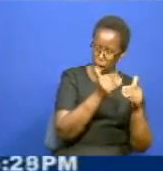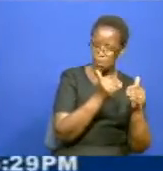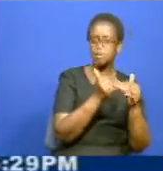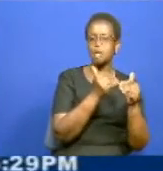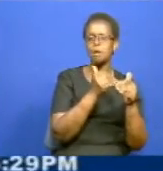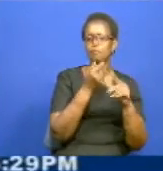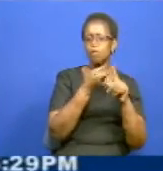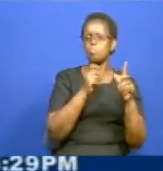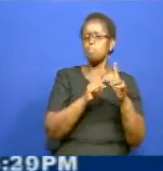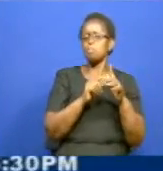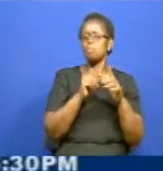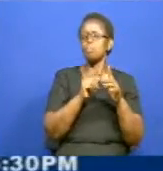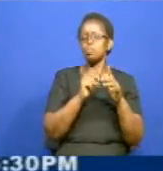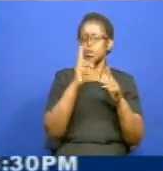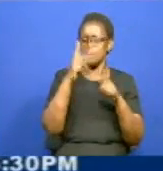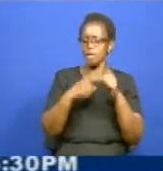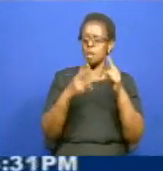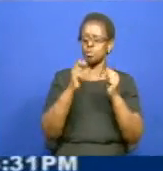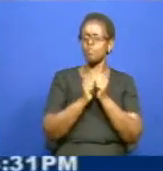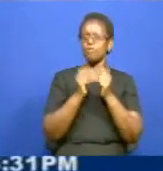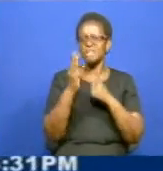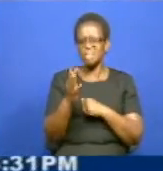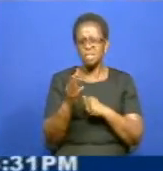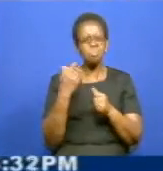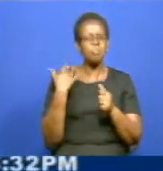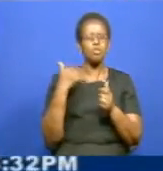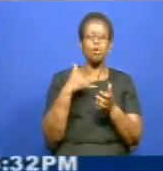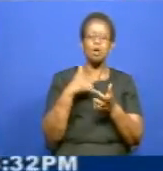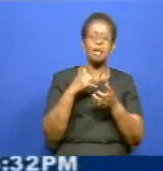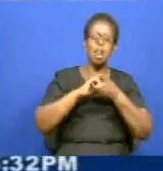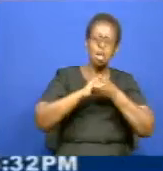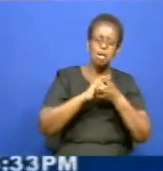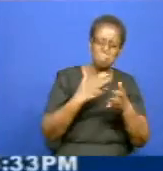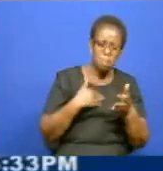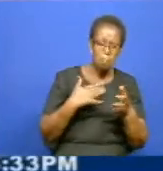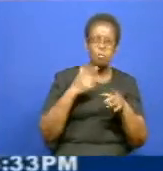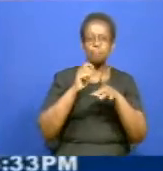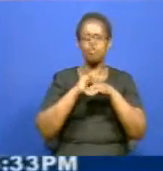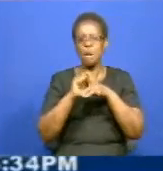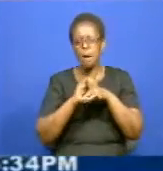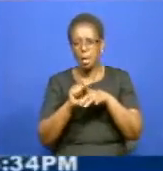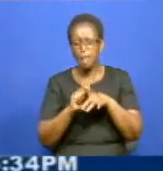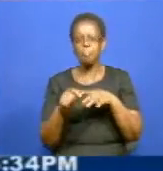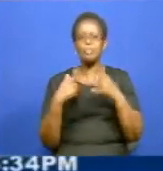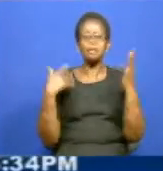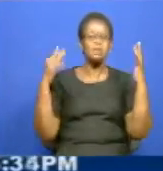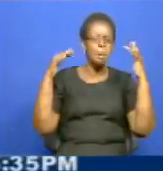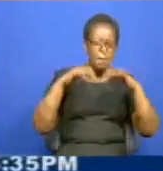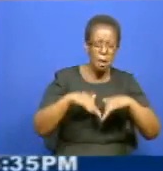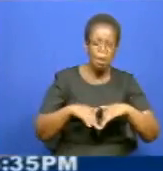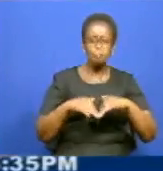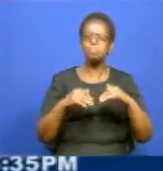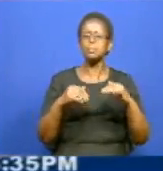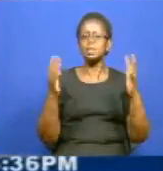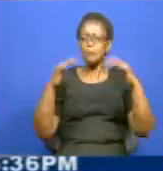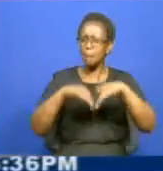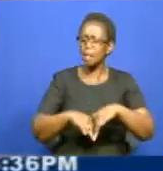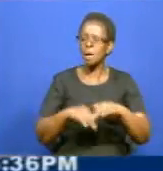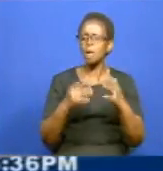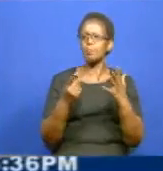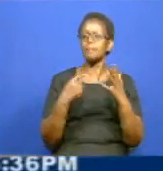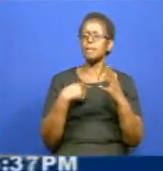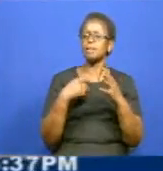incorporated engagement forums, trainings, seminars, validation workshops, and meetings to develop curriculum